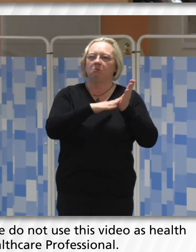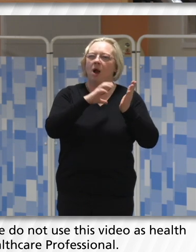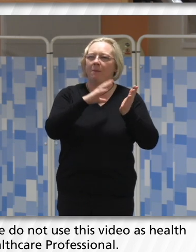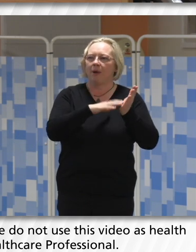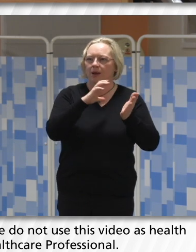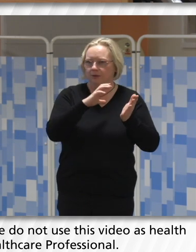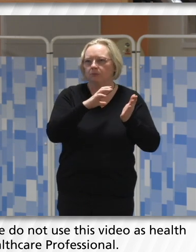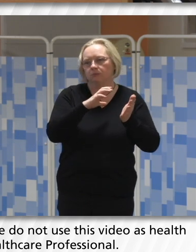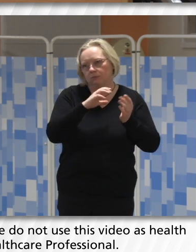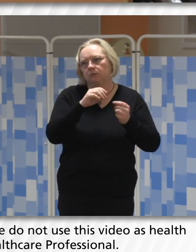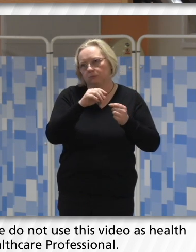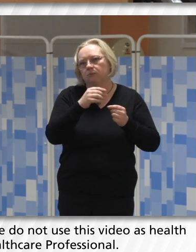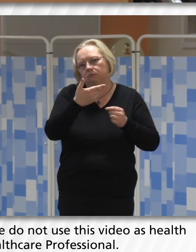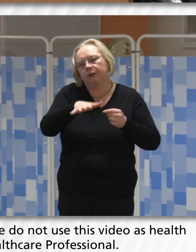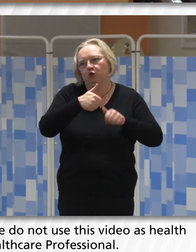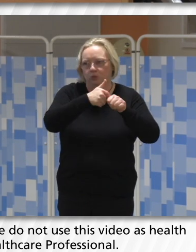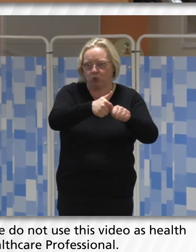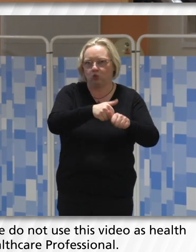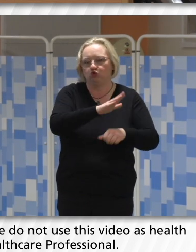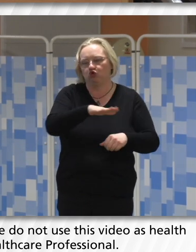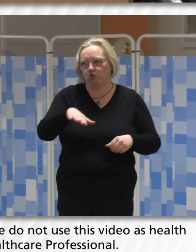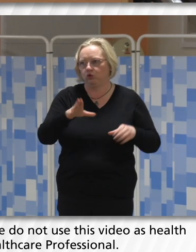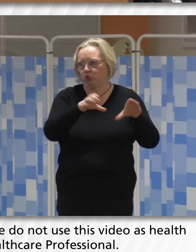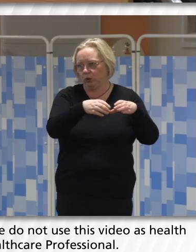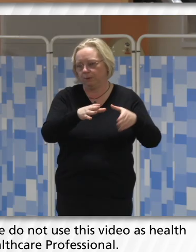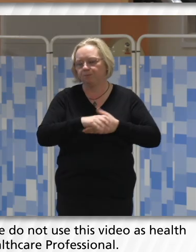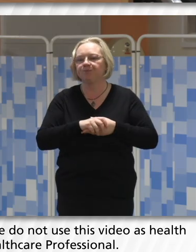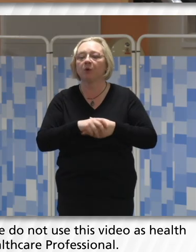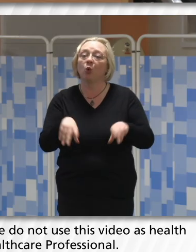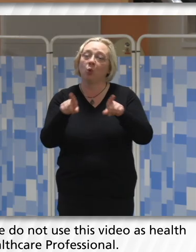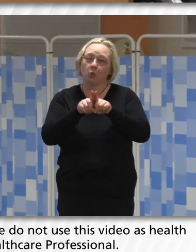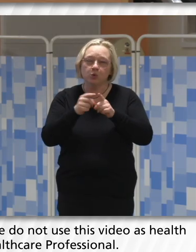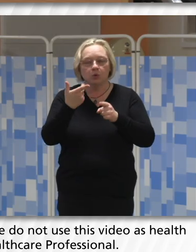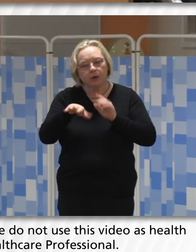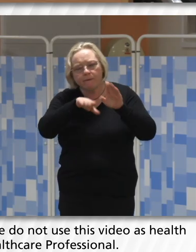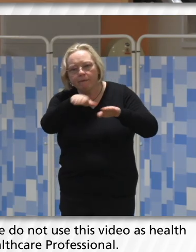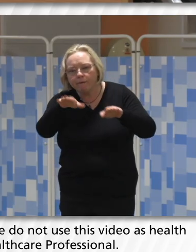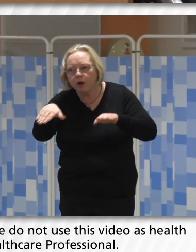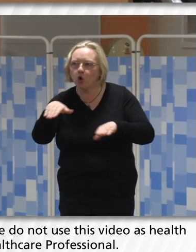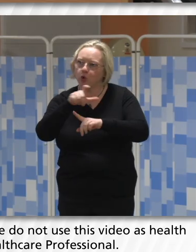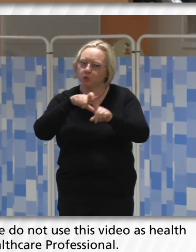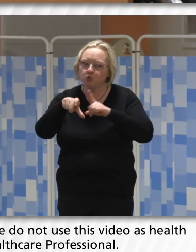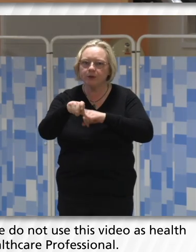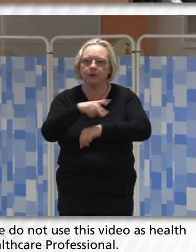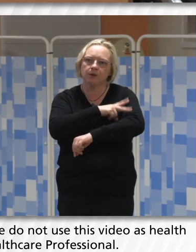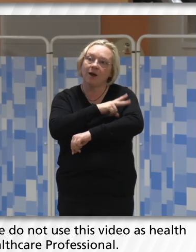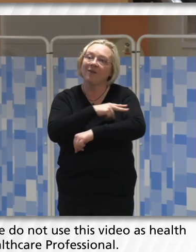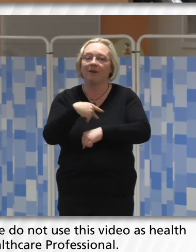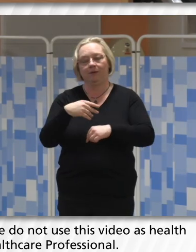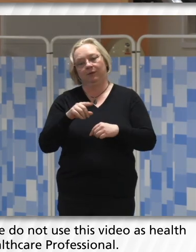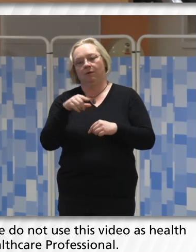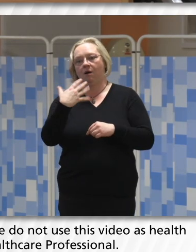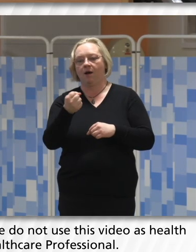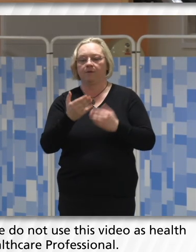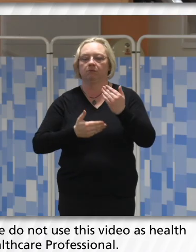who help us out. We've also had a couple of things that we've reached out to the community and staff with. So we've got our Elf Day that's happening